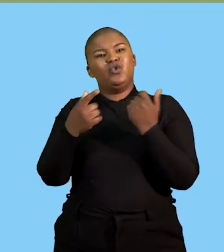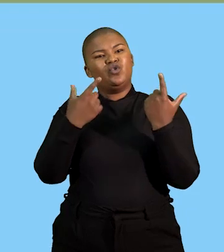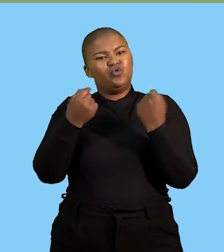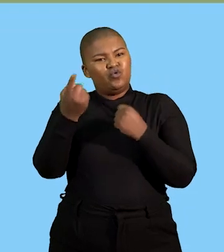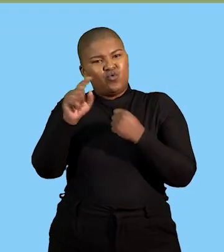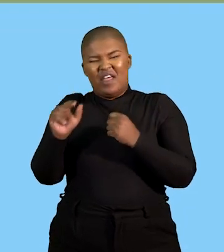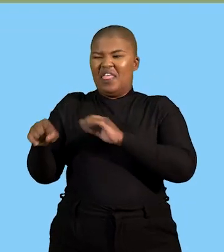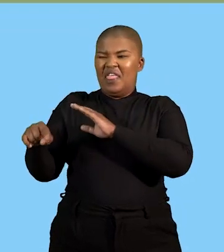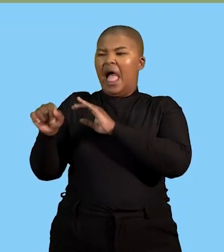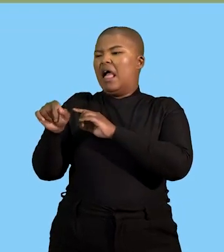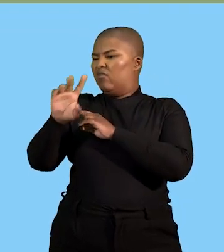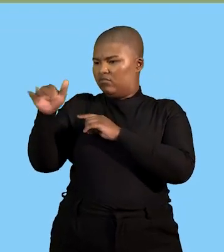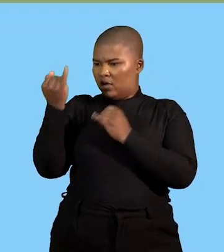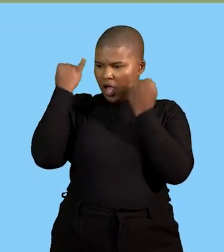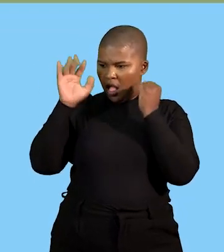discourages